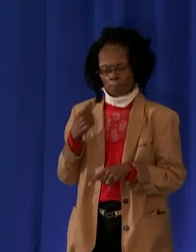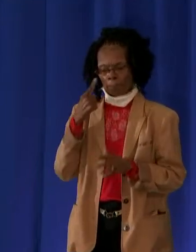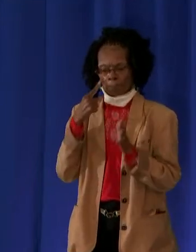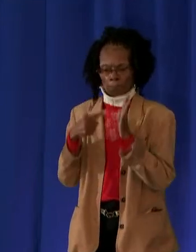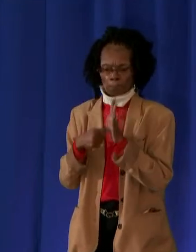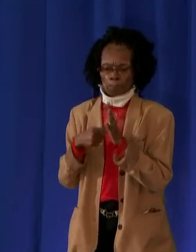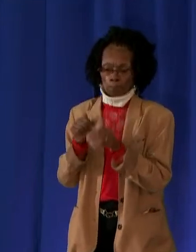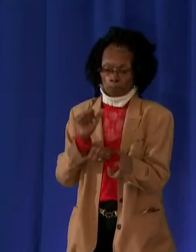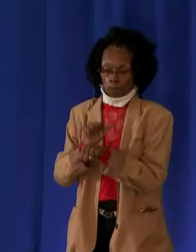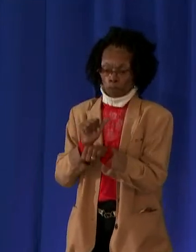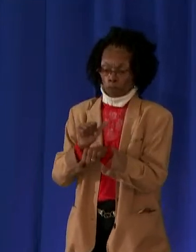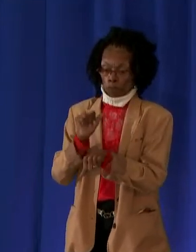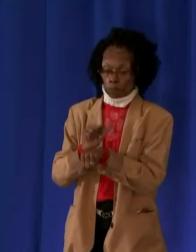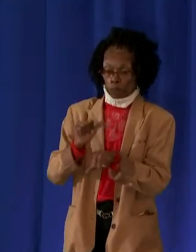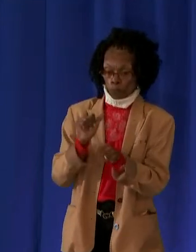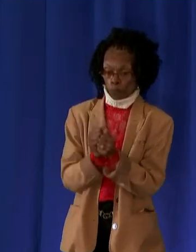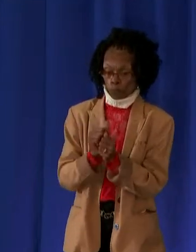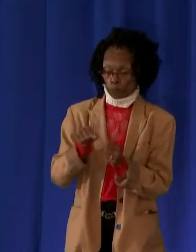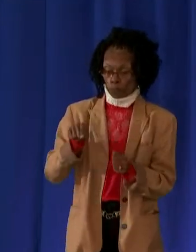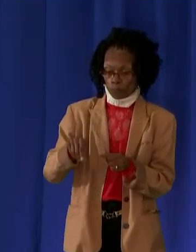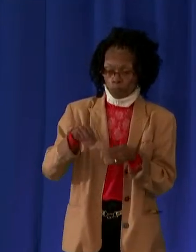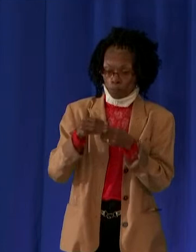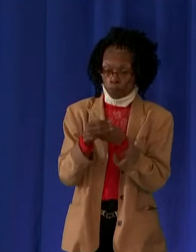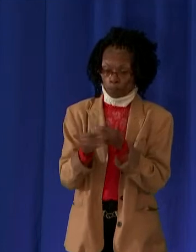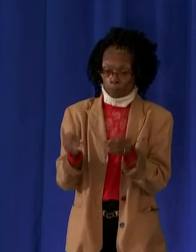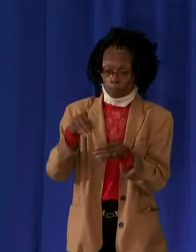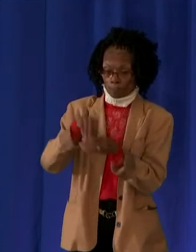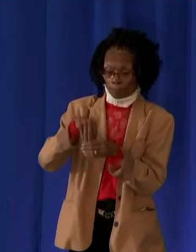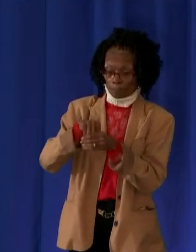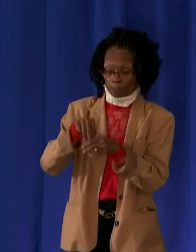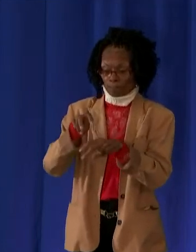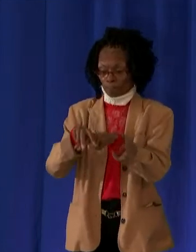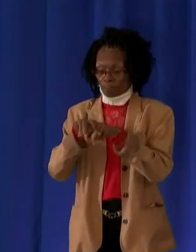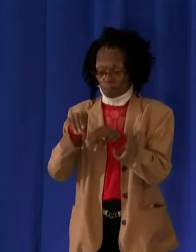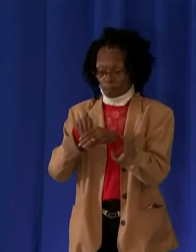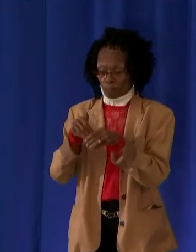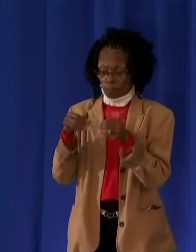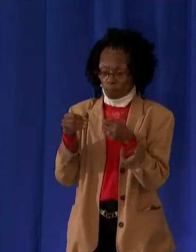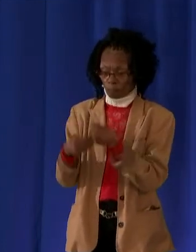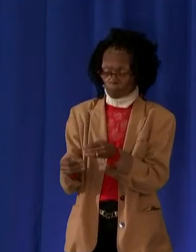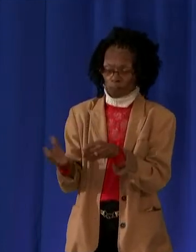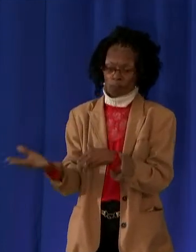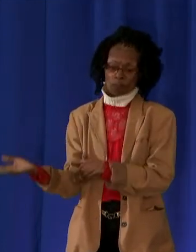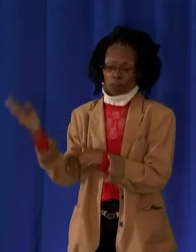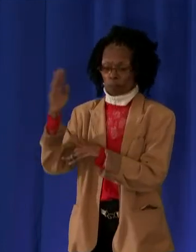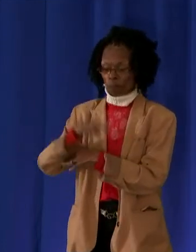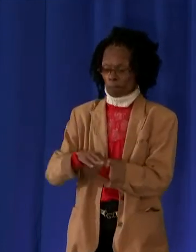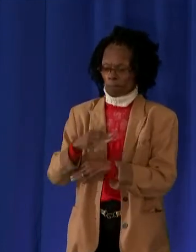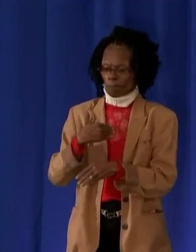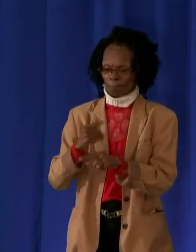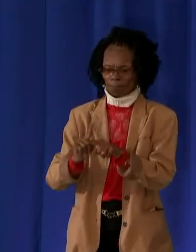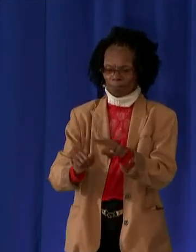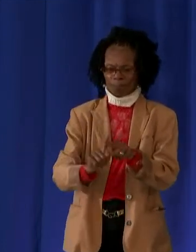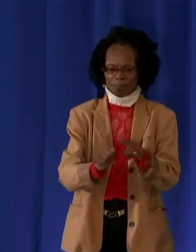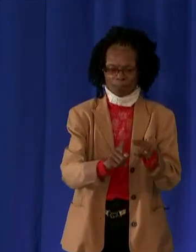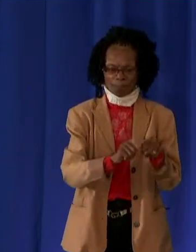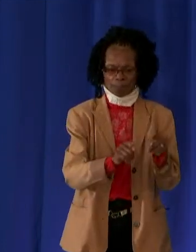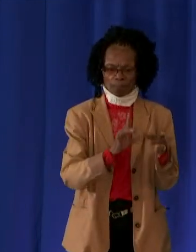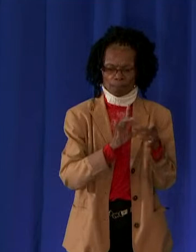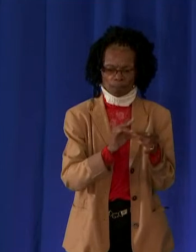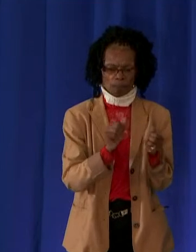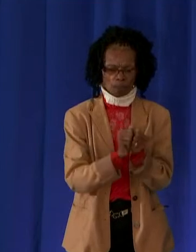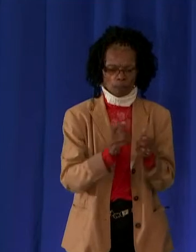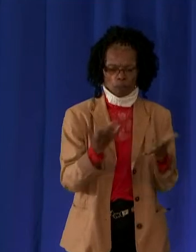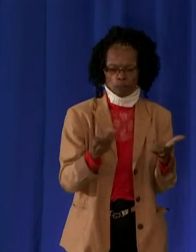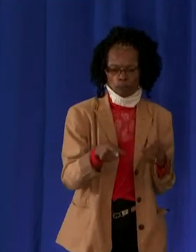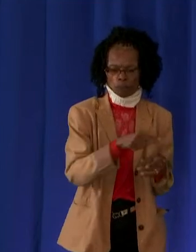worker that works at the Office of Planning that sits at a cubicle all day. So there are all differences in the nature of jobs that